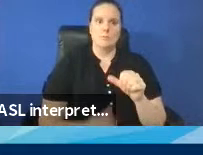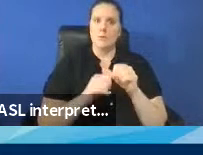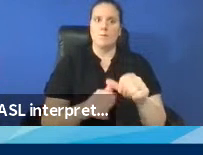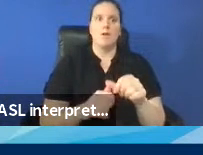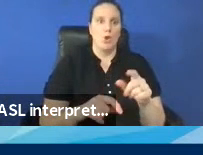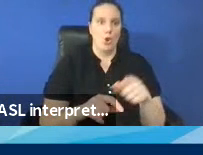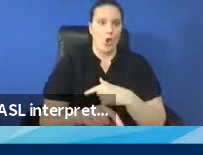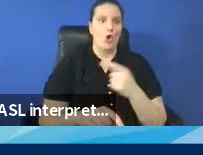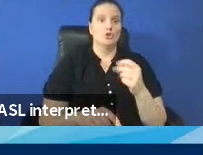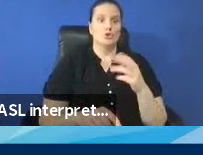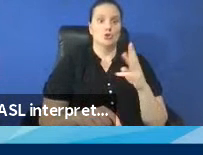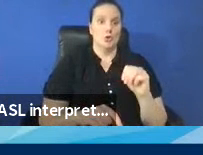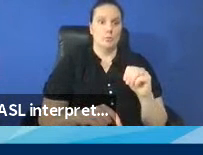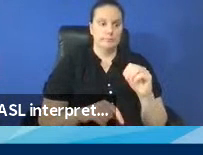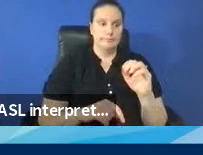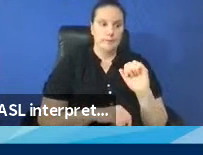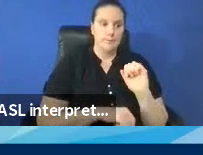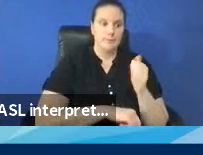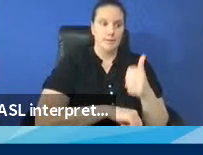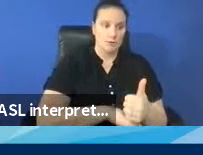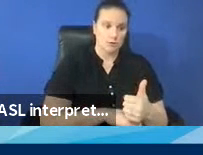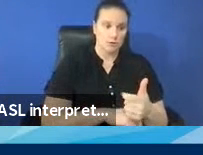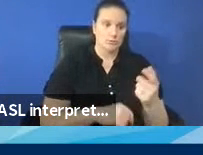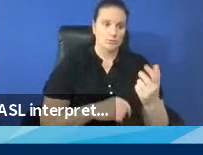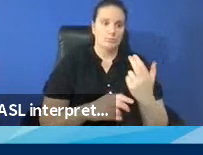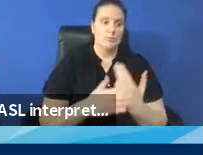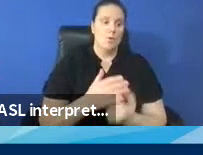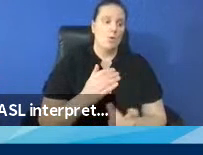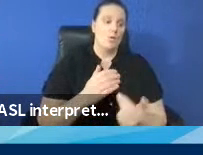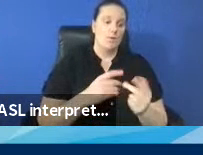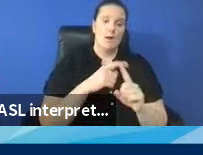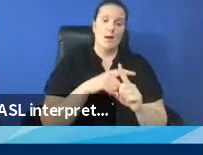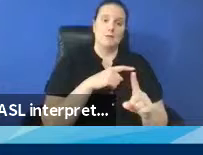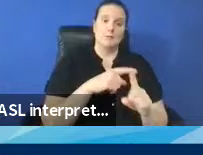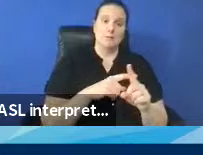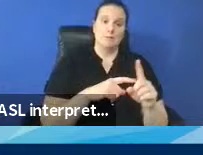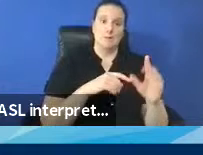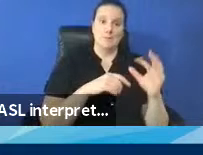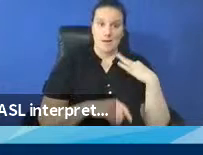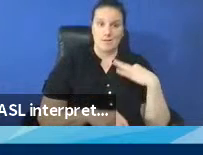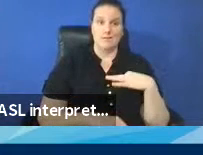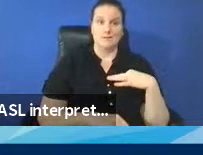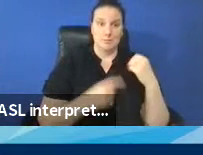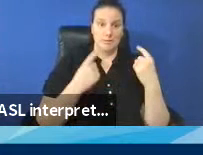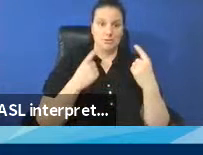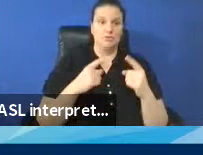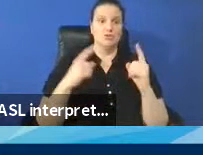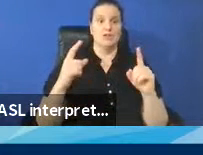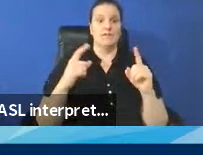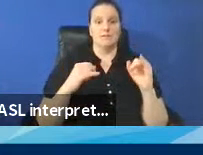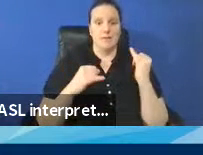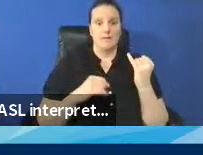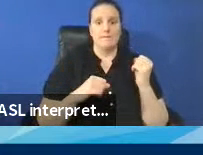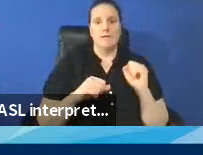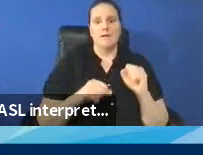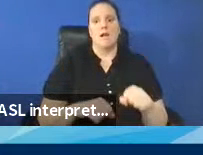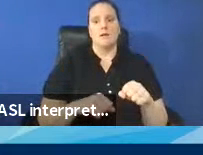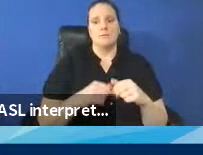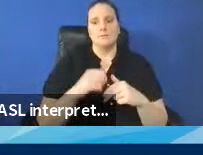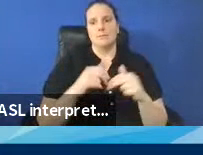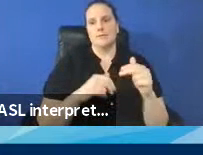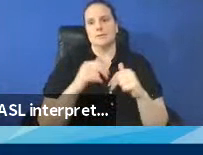long-term implications, both positive of benefits that can be achieved if we are able to